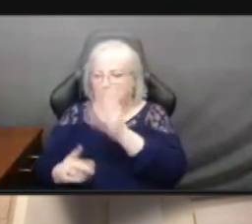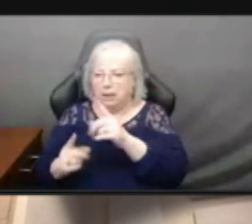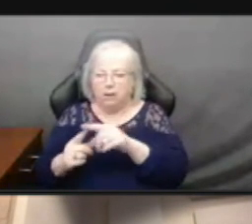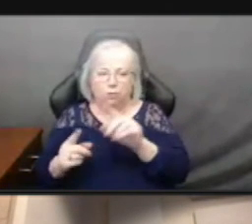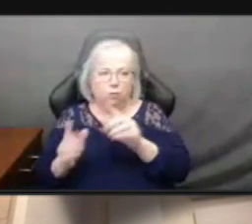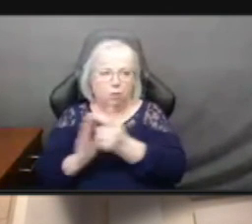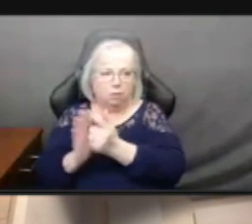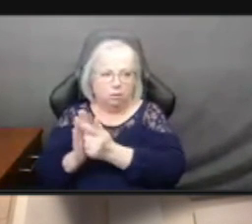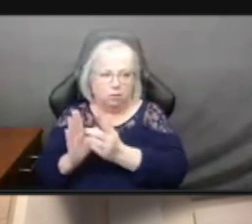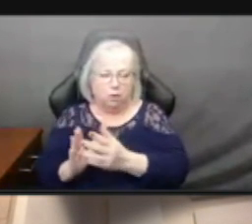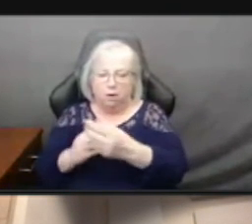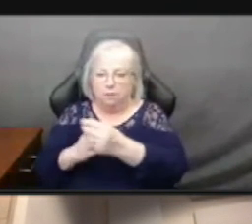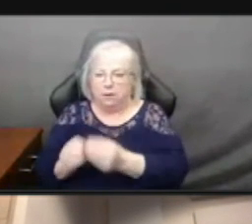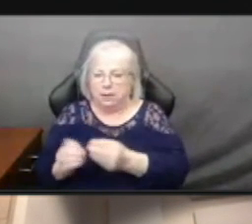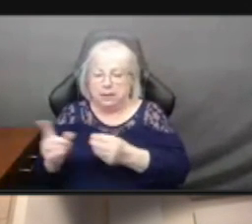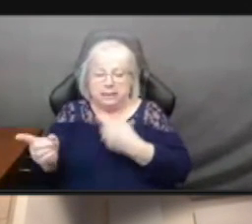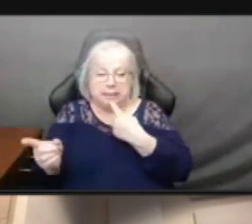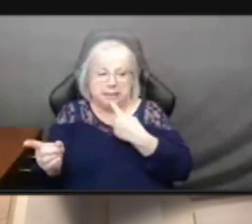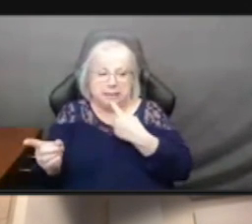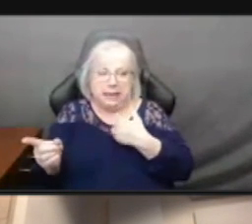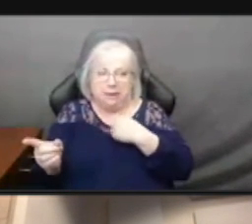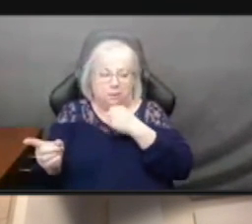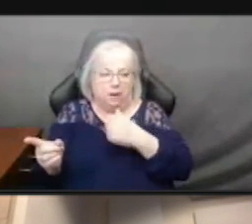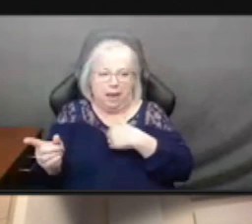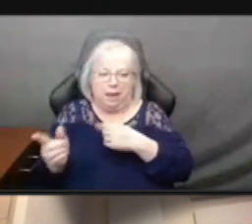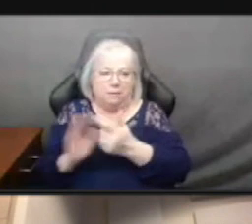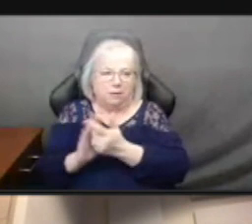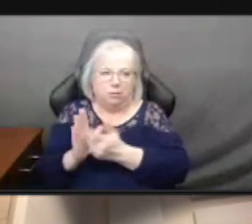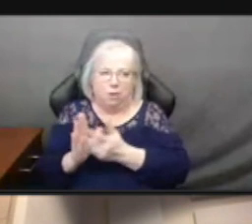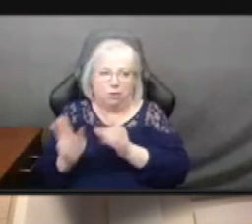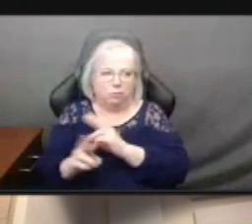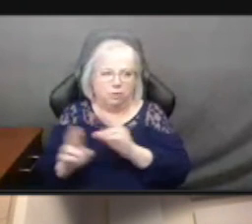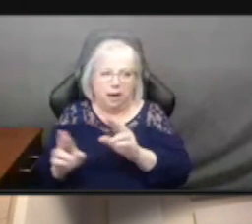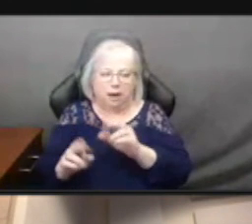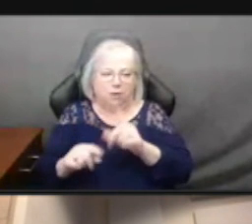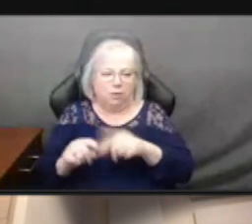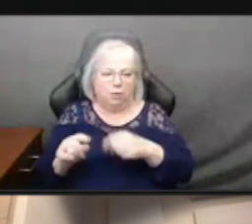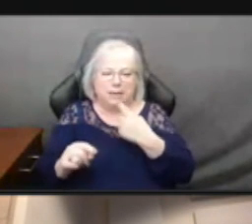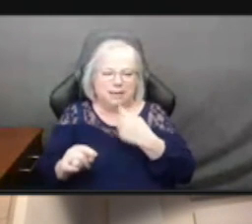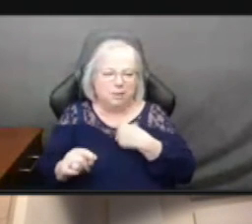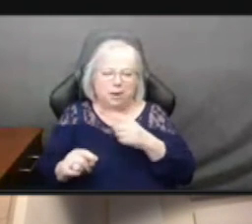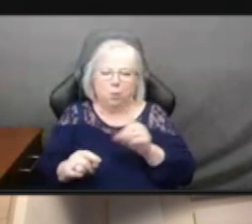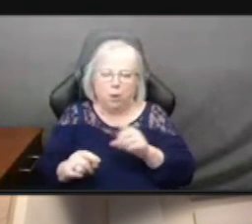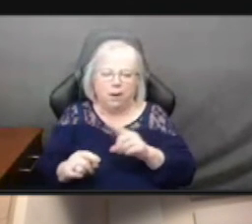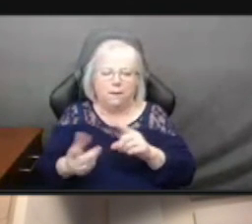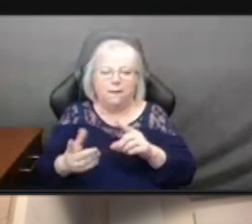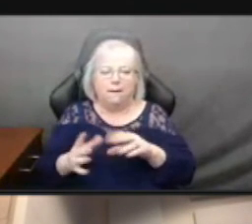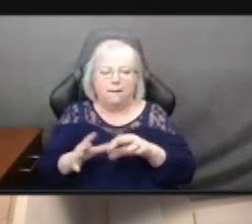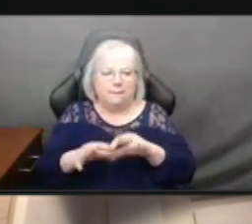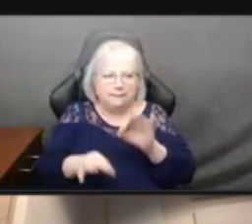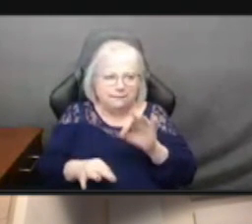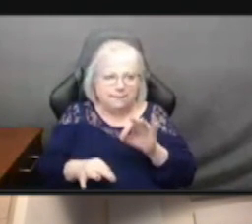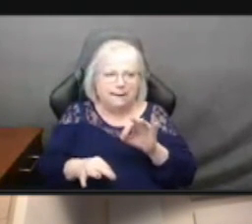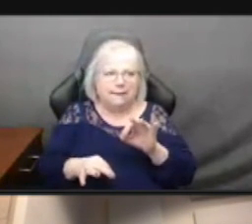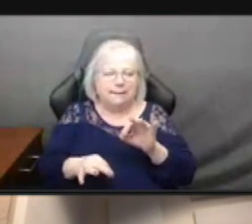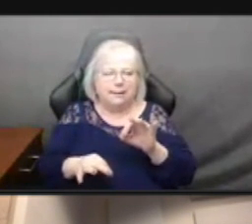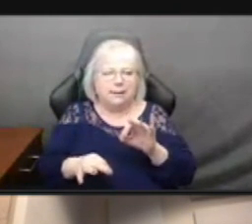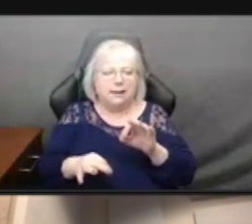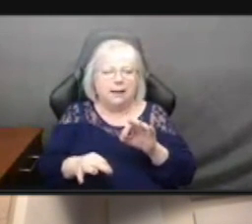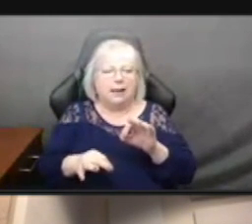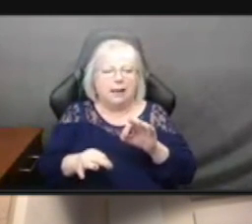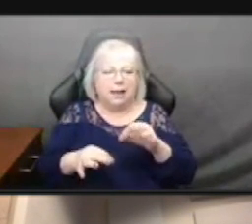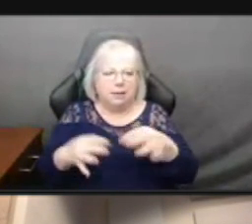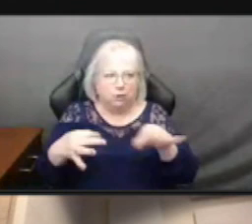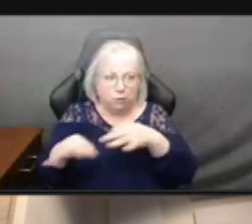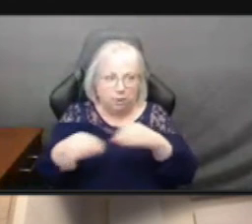told me that they did not have the statutes in place or could not direct me to a place to find out how the position might be filled.